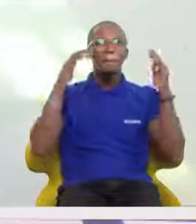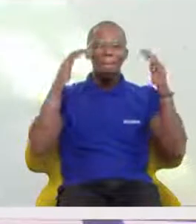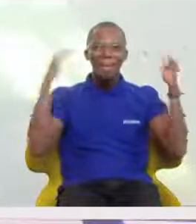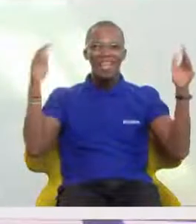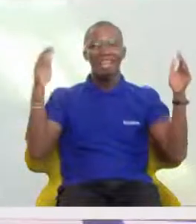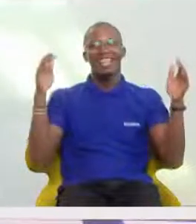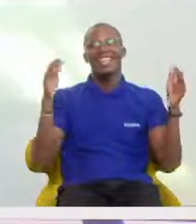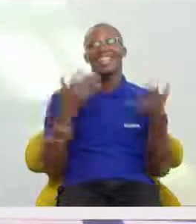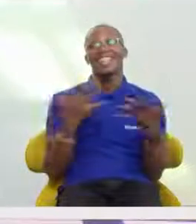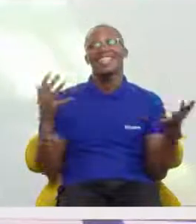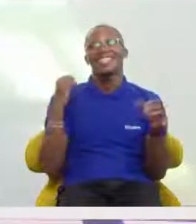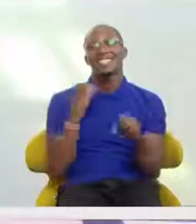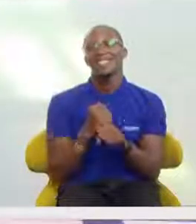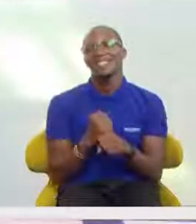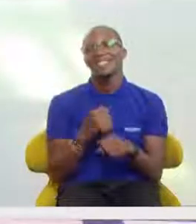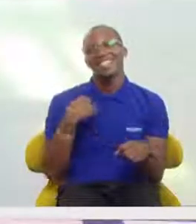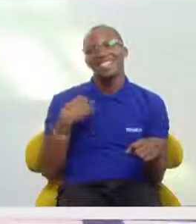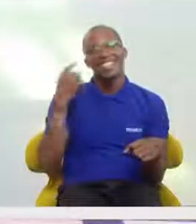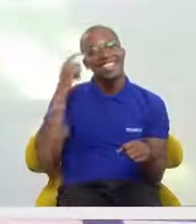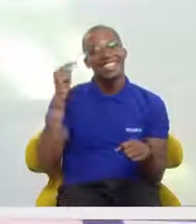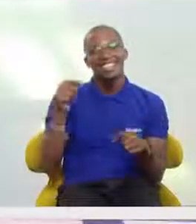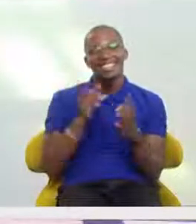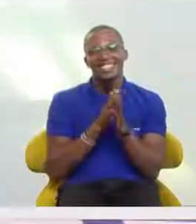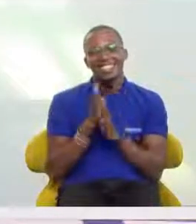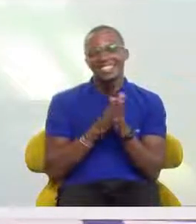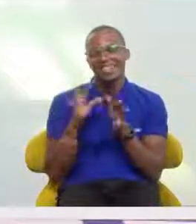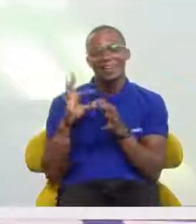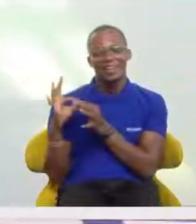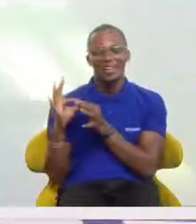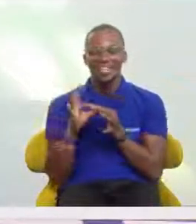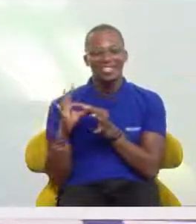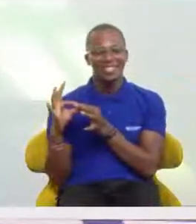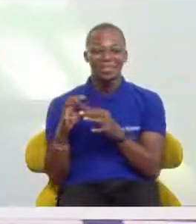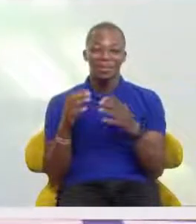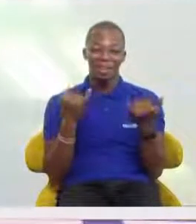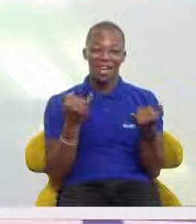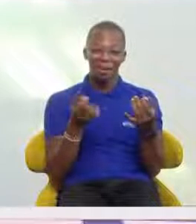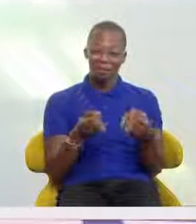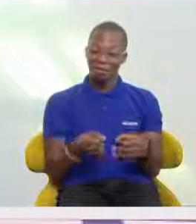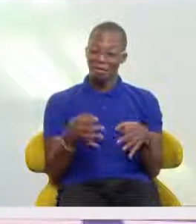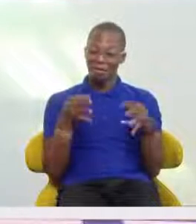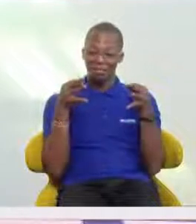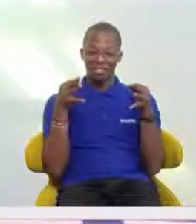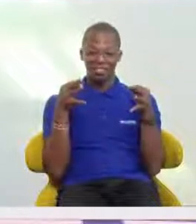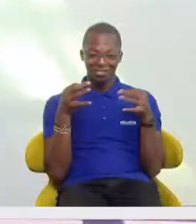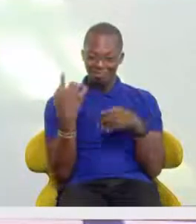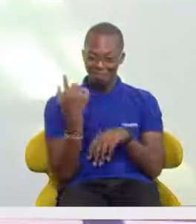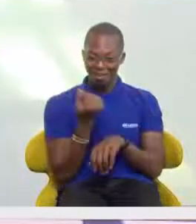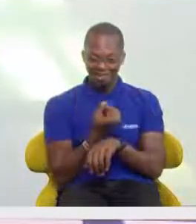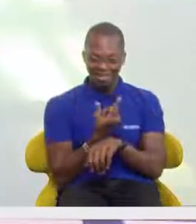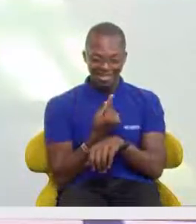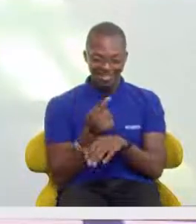was interesting to get that connection. Yeah, and now we get formal, so give me just 1 minute.